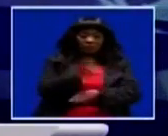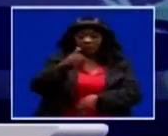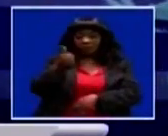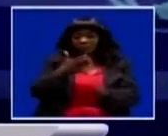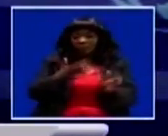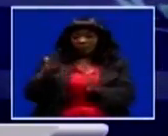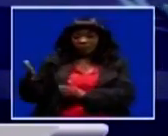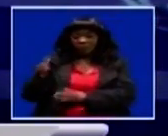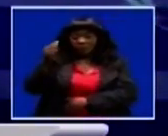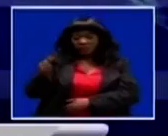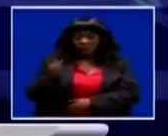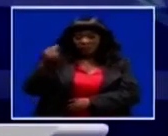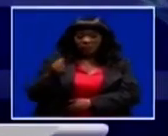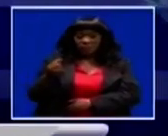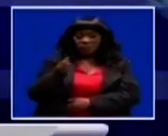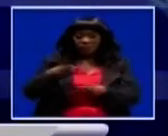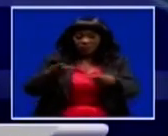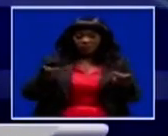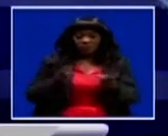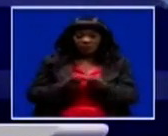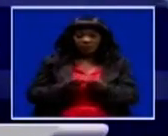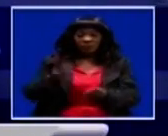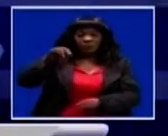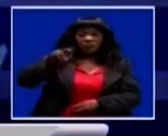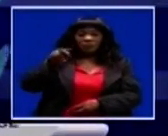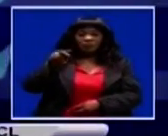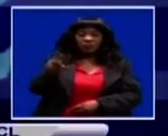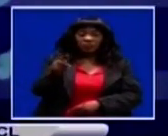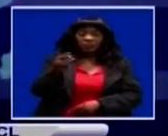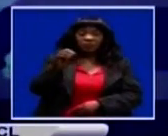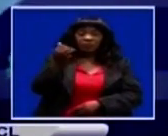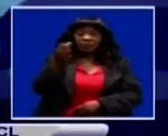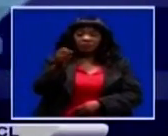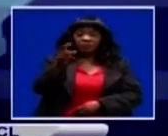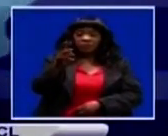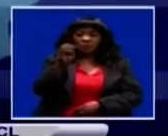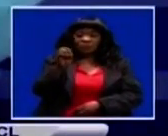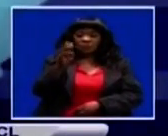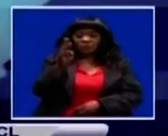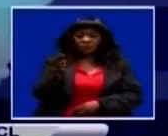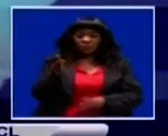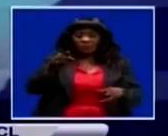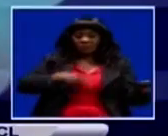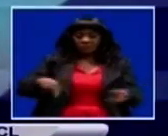other side of the chiefdom whenever the Lunkuswe River gets full.